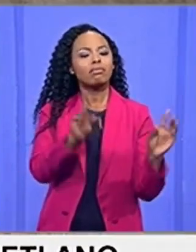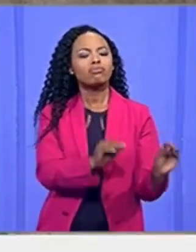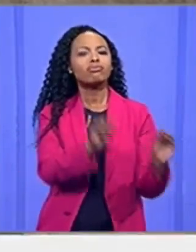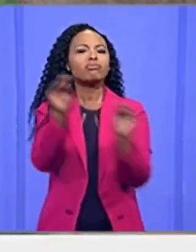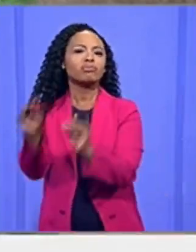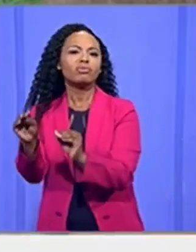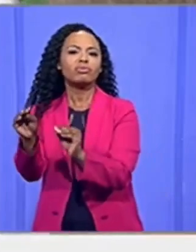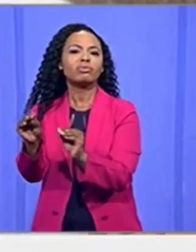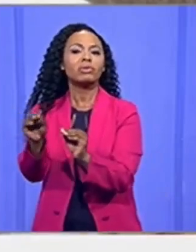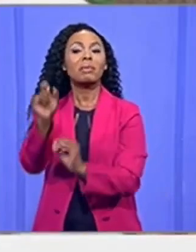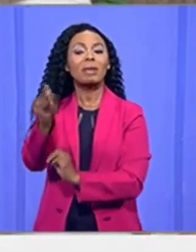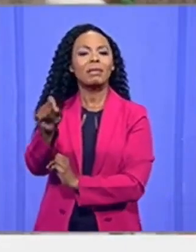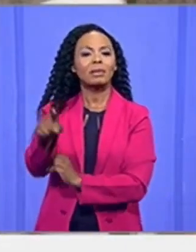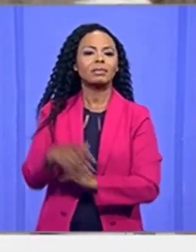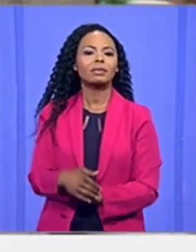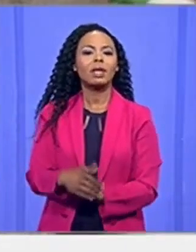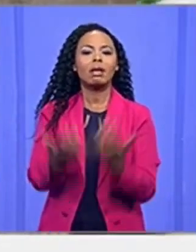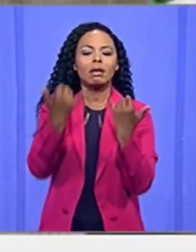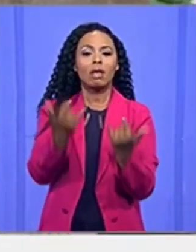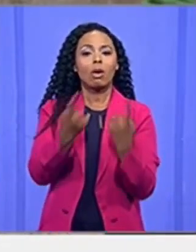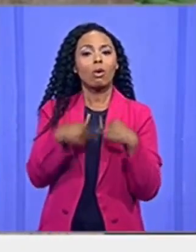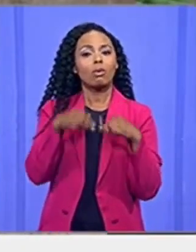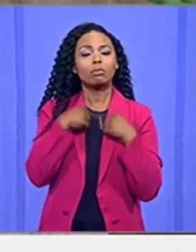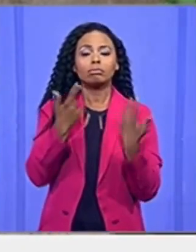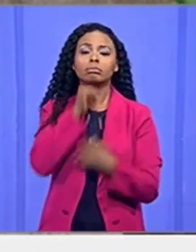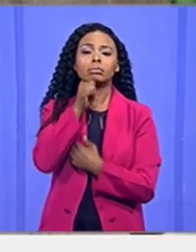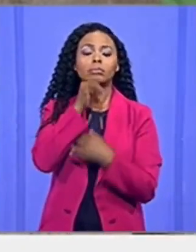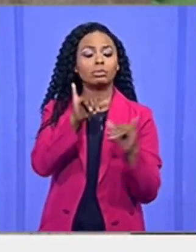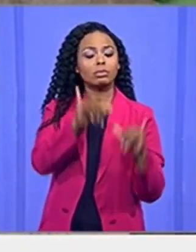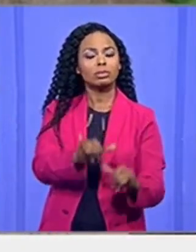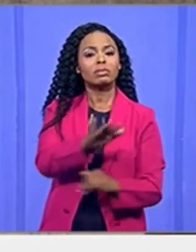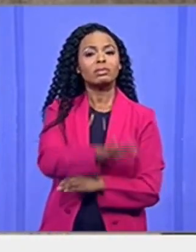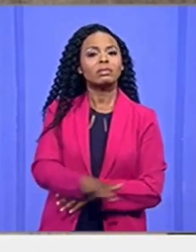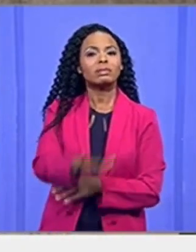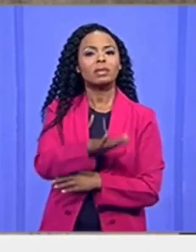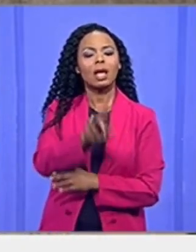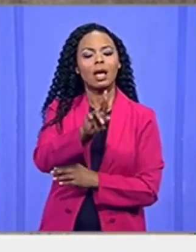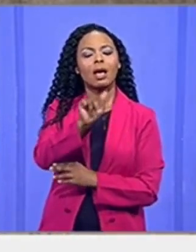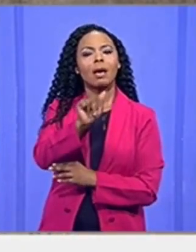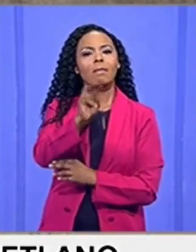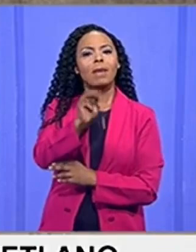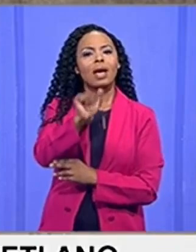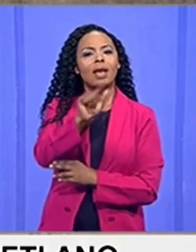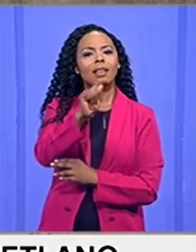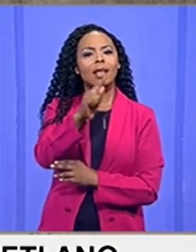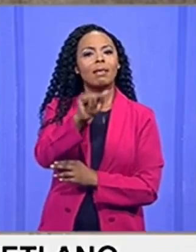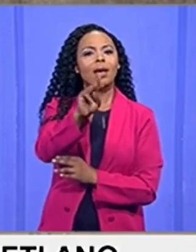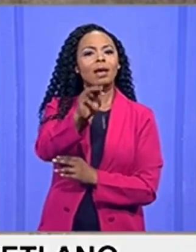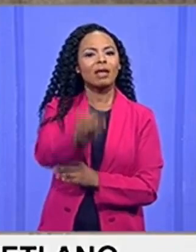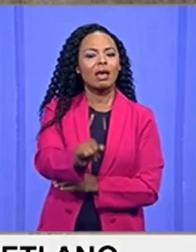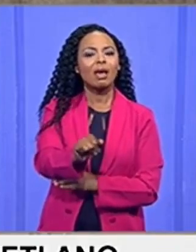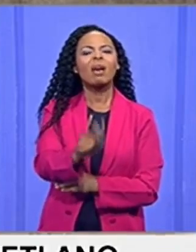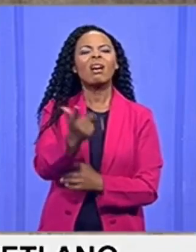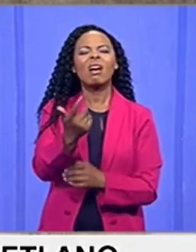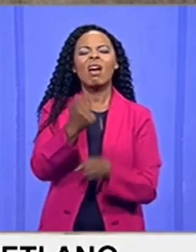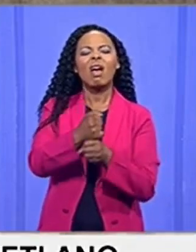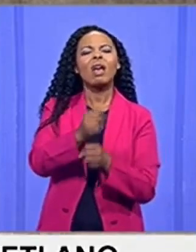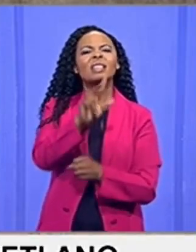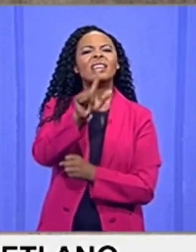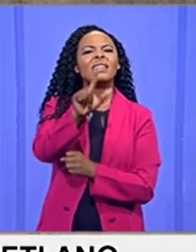by Akakwa. For example, where we settled, we settled in an area called Ramatlabama in the late 70s. Now